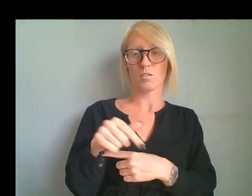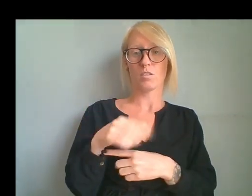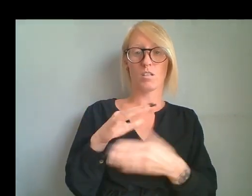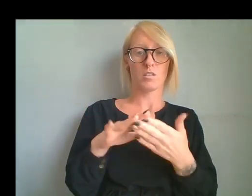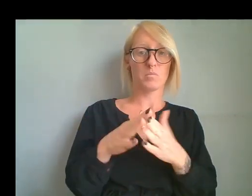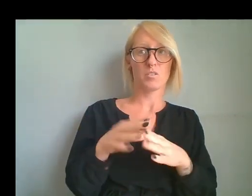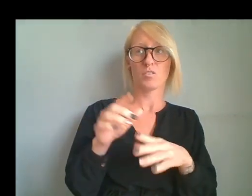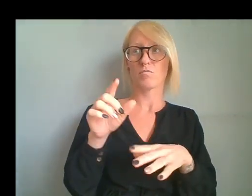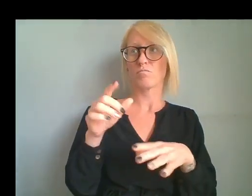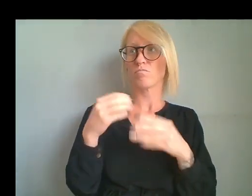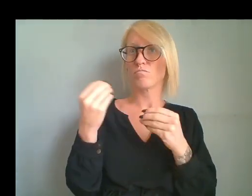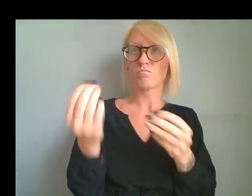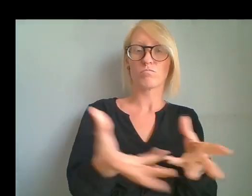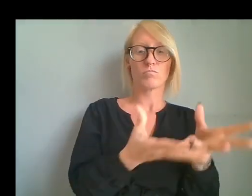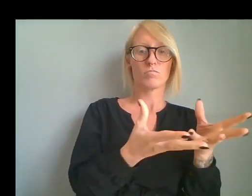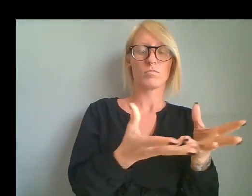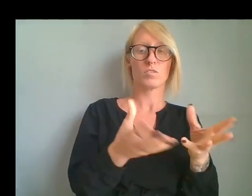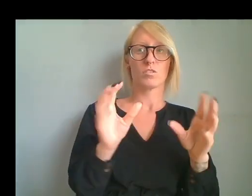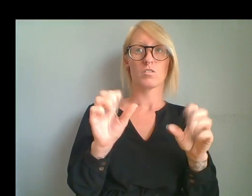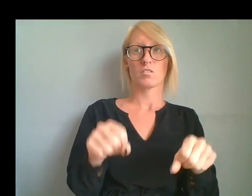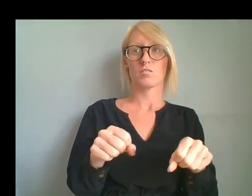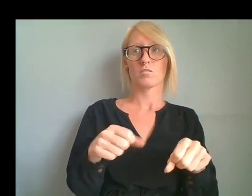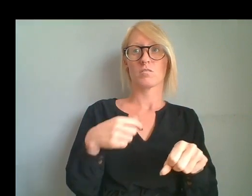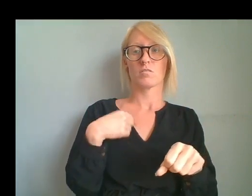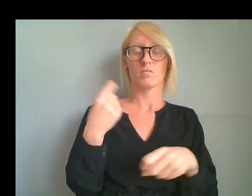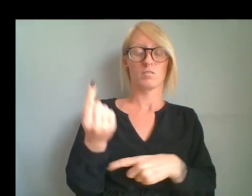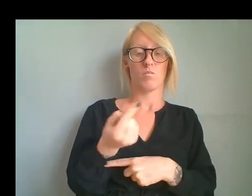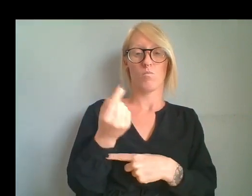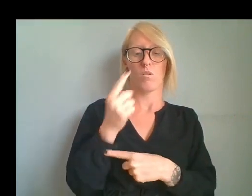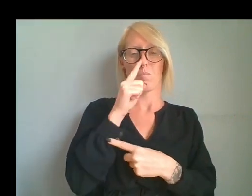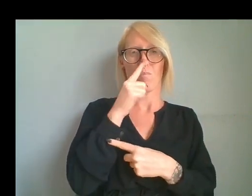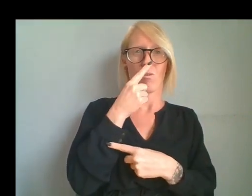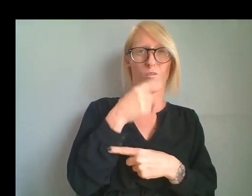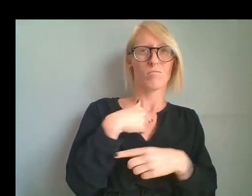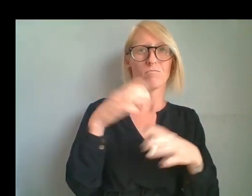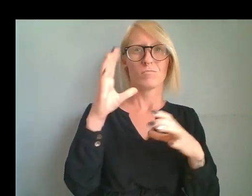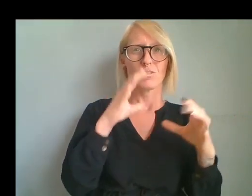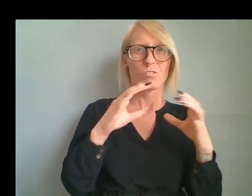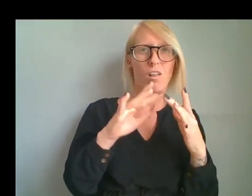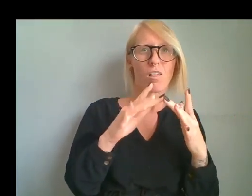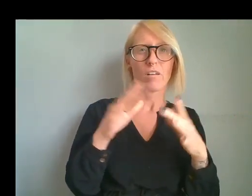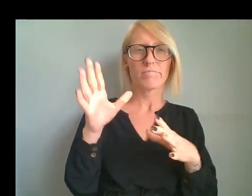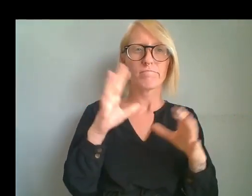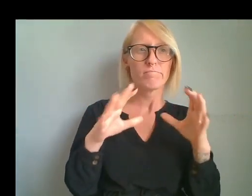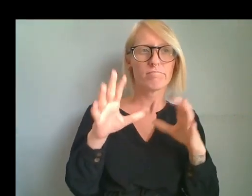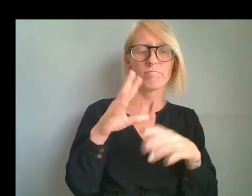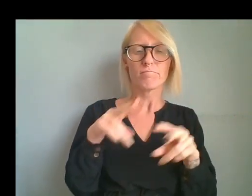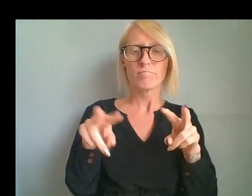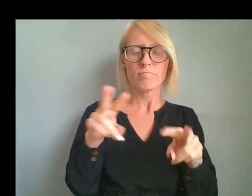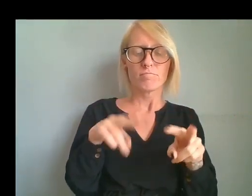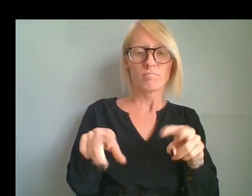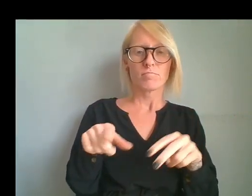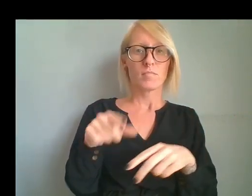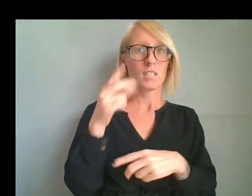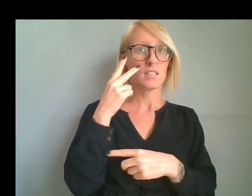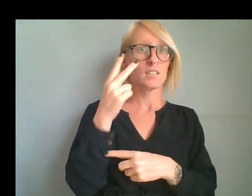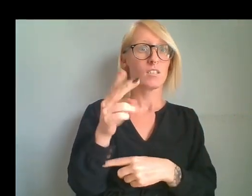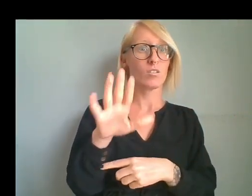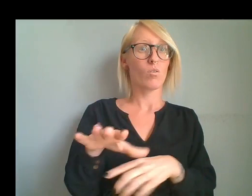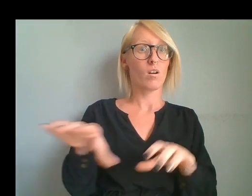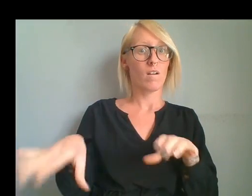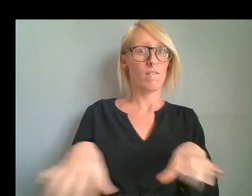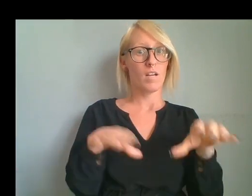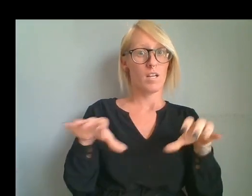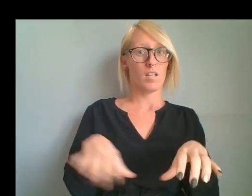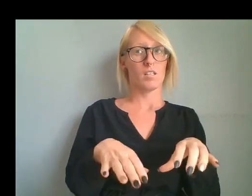it on Facebook. And you could get someone who's bored, who's just kind of surfing online, and they might learn about your event, and that could be another